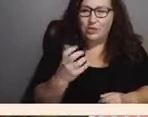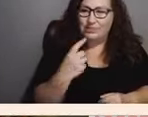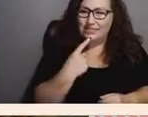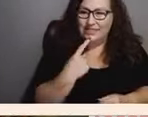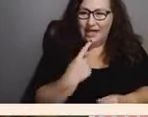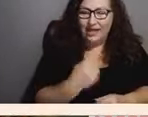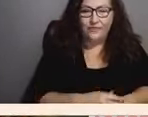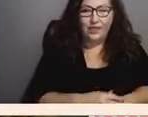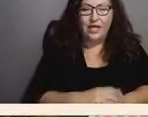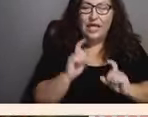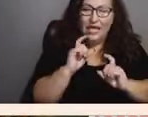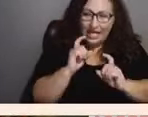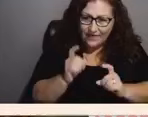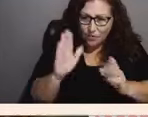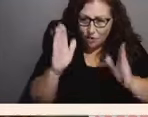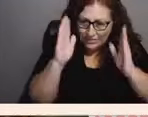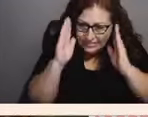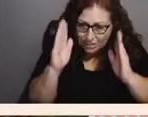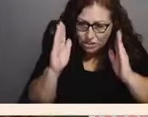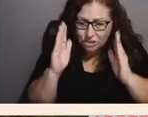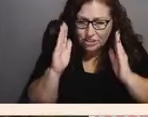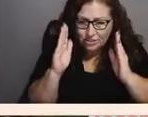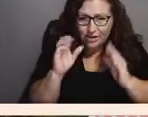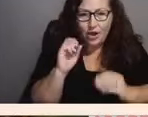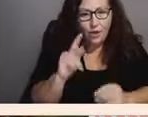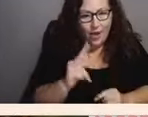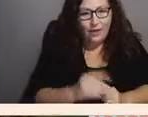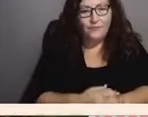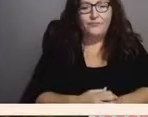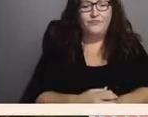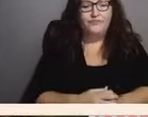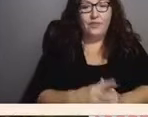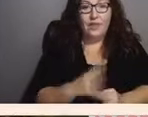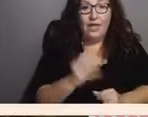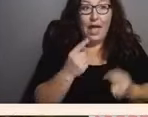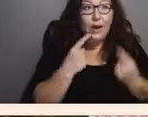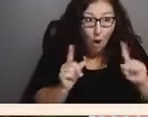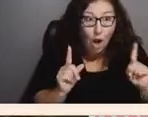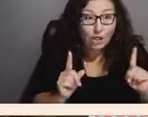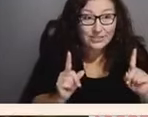your attention, okay? And it works.